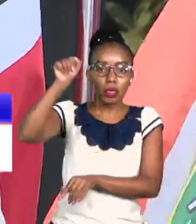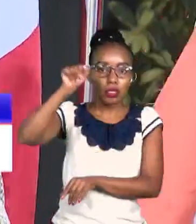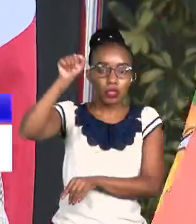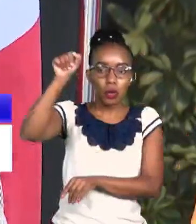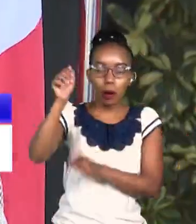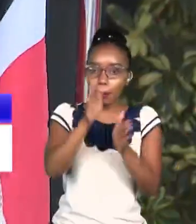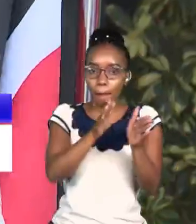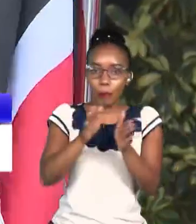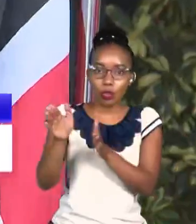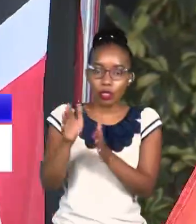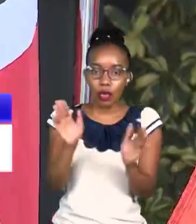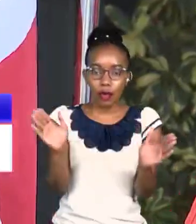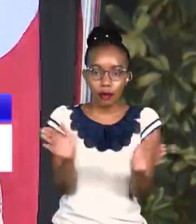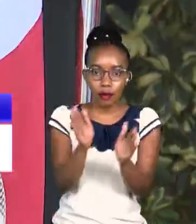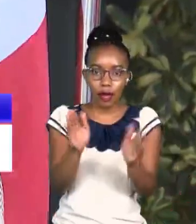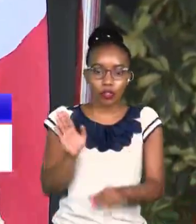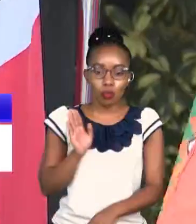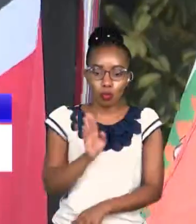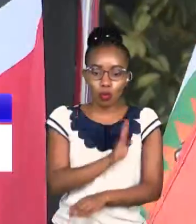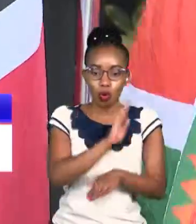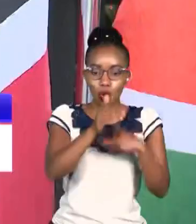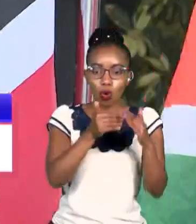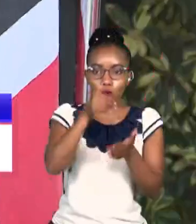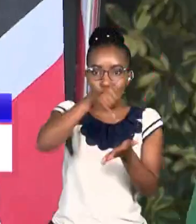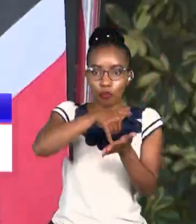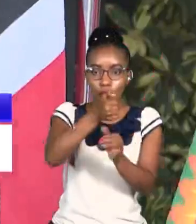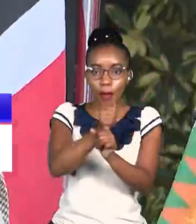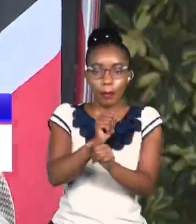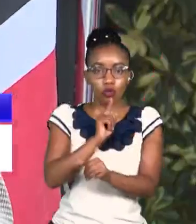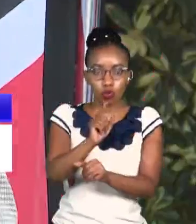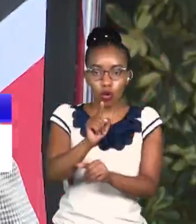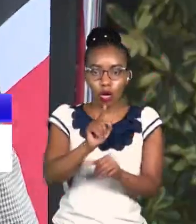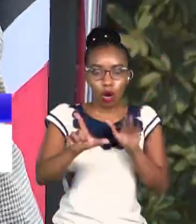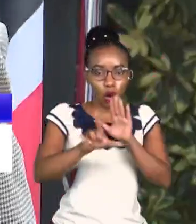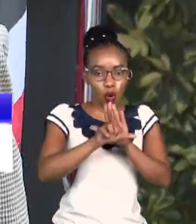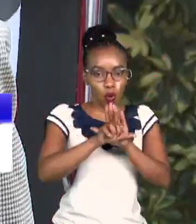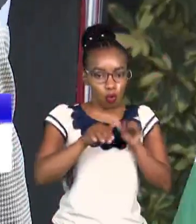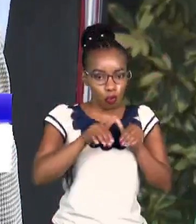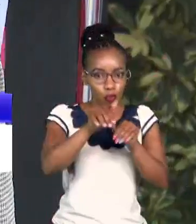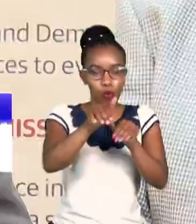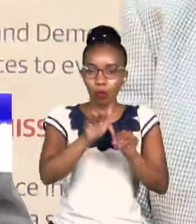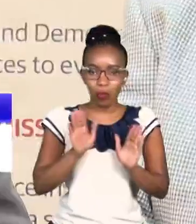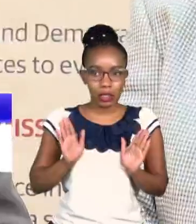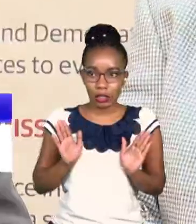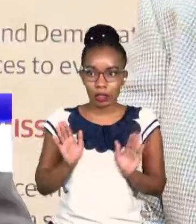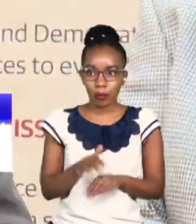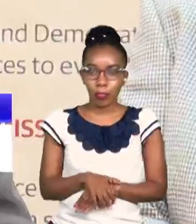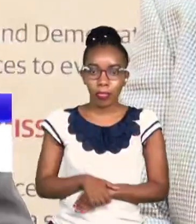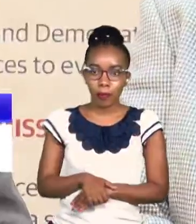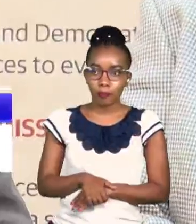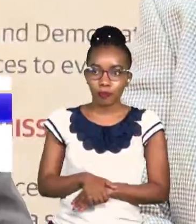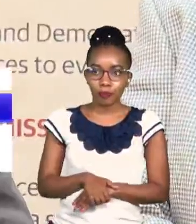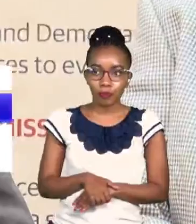goes further to urge all bodies involved to ensure that they are guided by the Constitution. Procedural